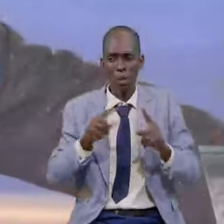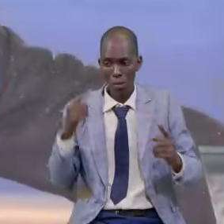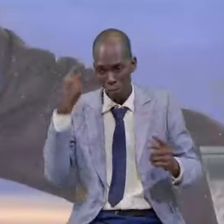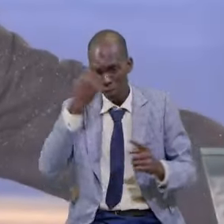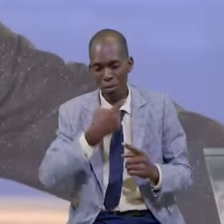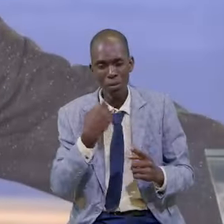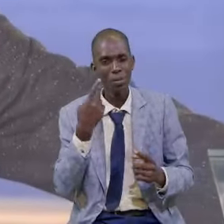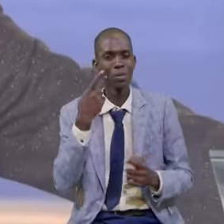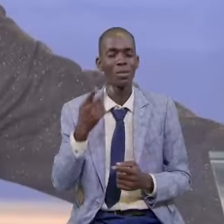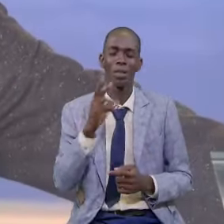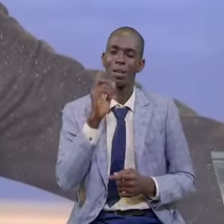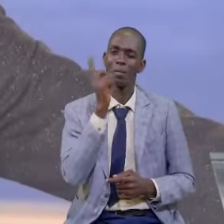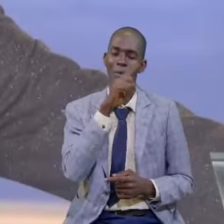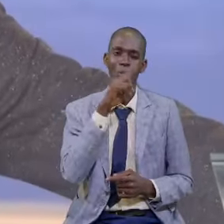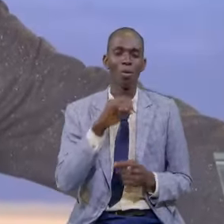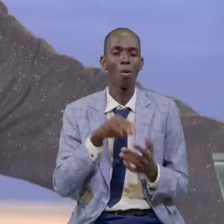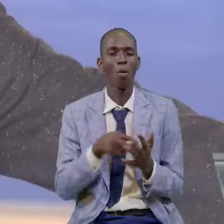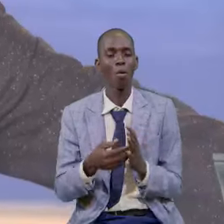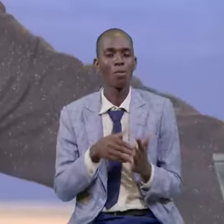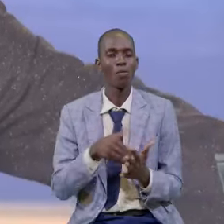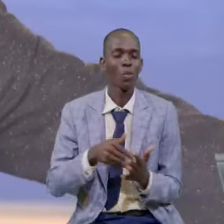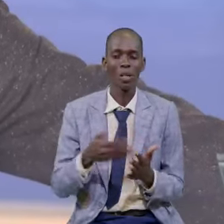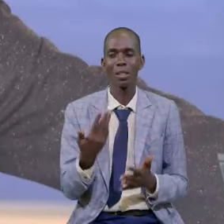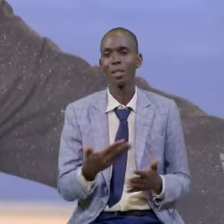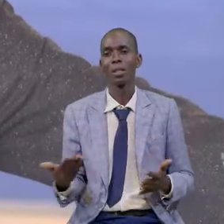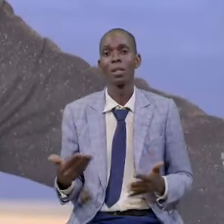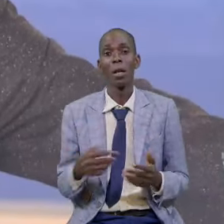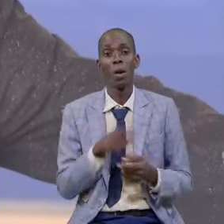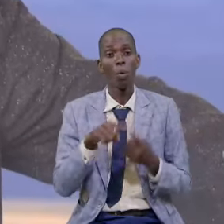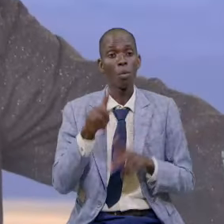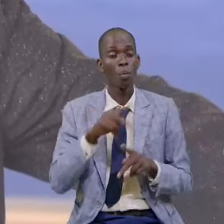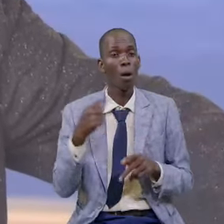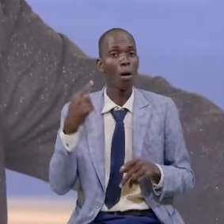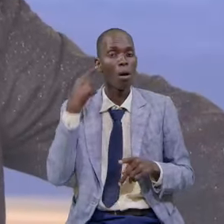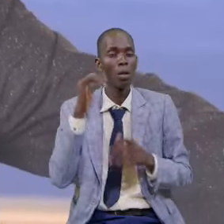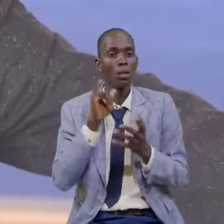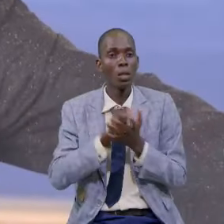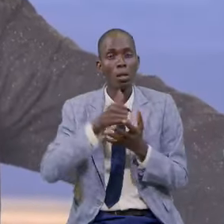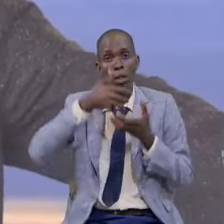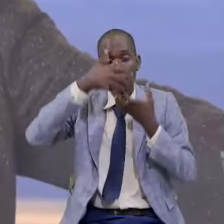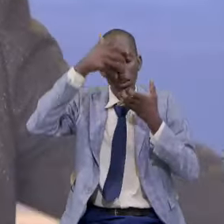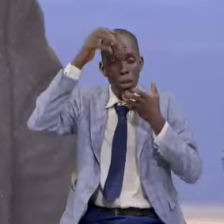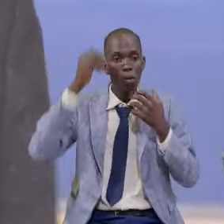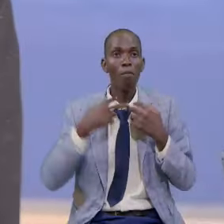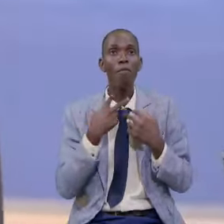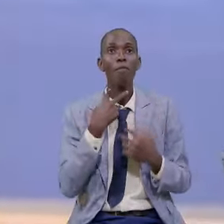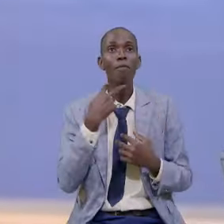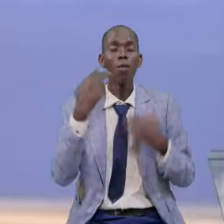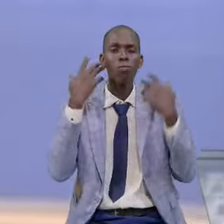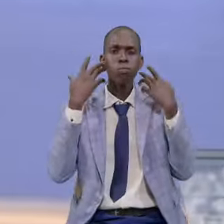hear the roar deafens them. And the roar blindfolds them. And they cannot